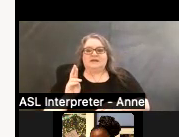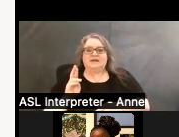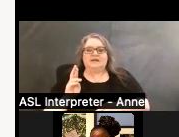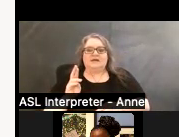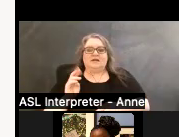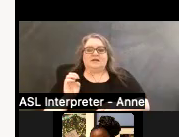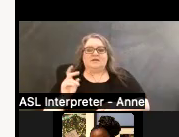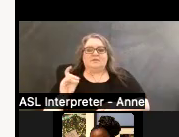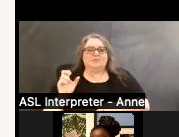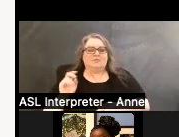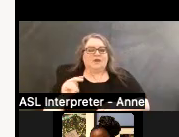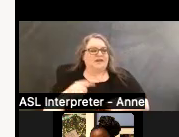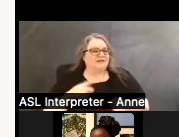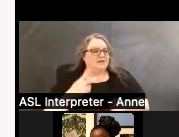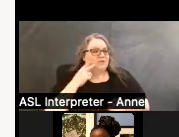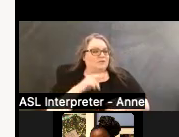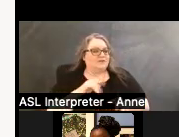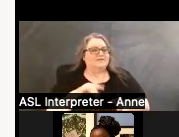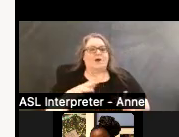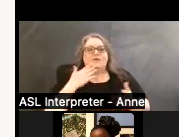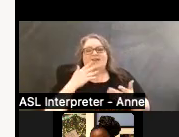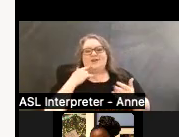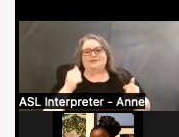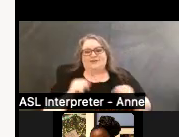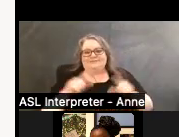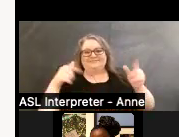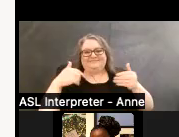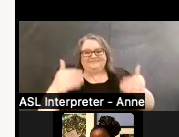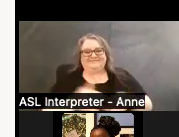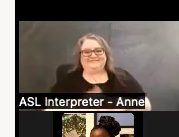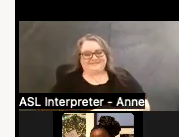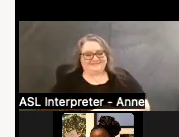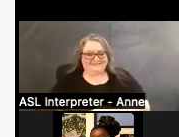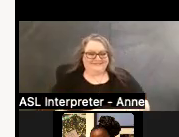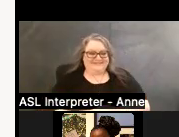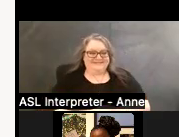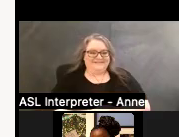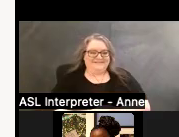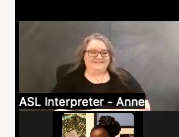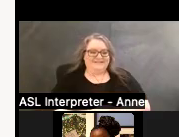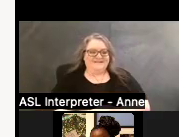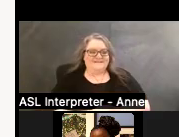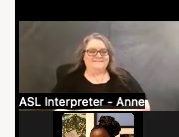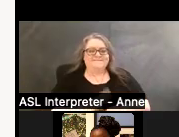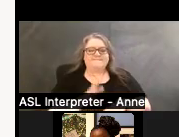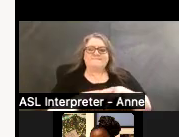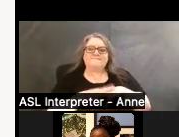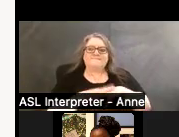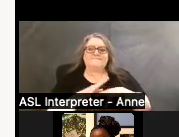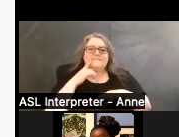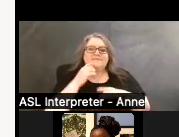look at that. Okay, thanks for advancing. All right, so just a flag for